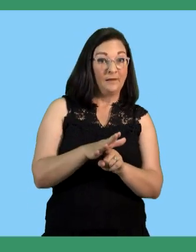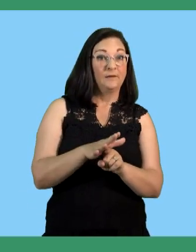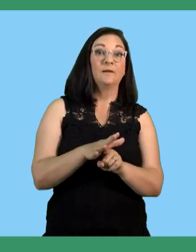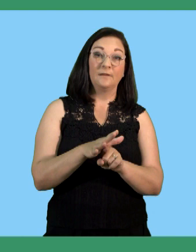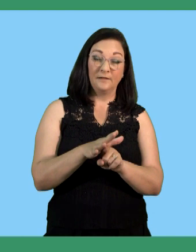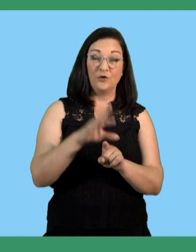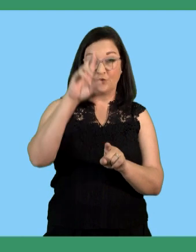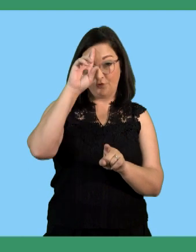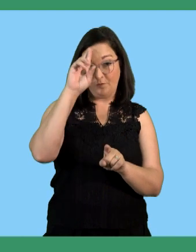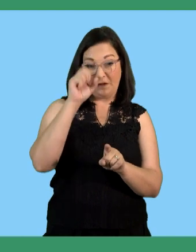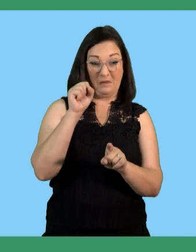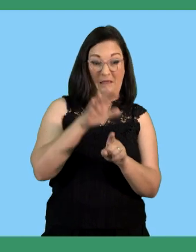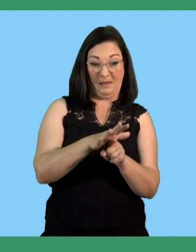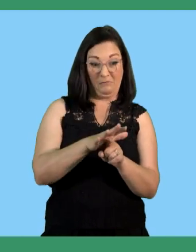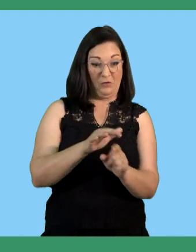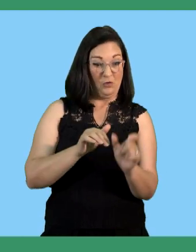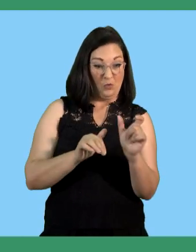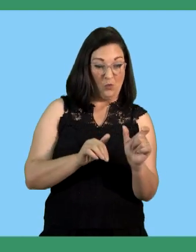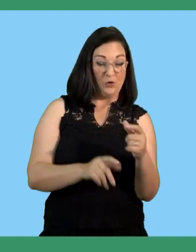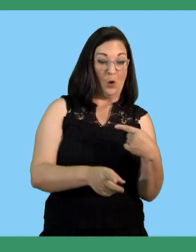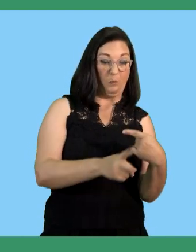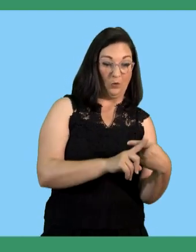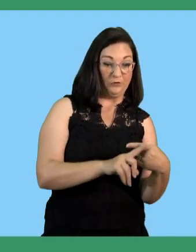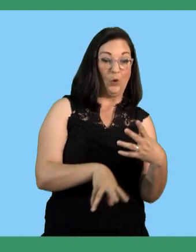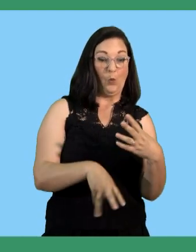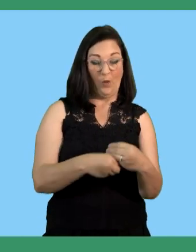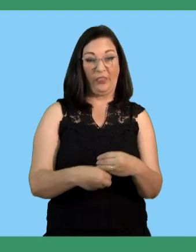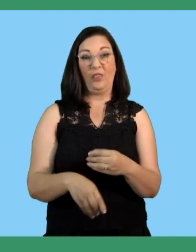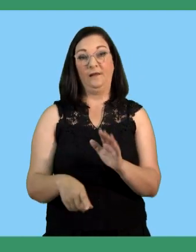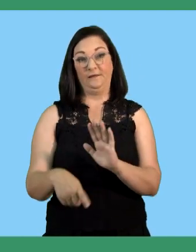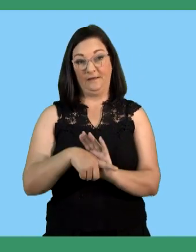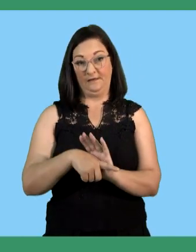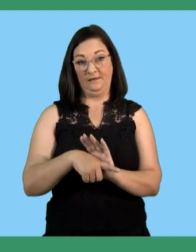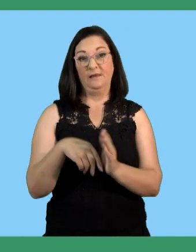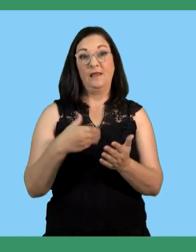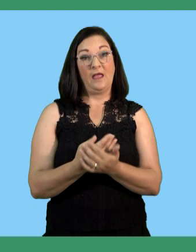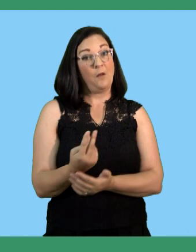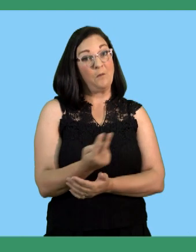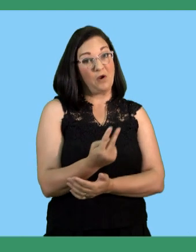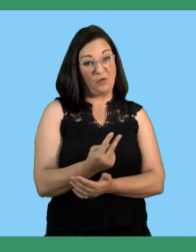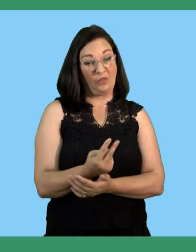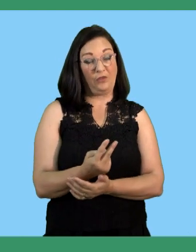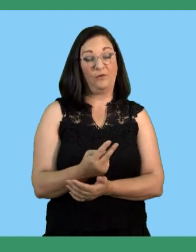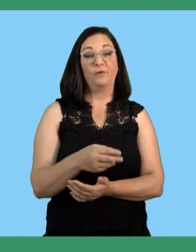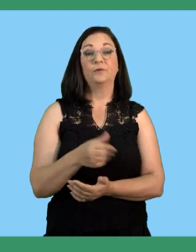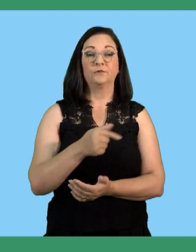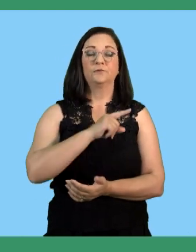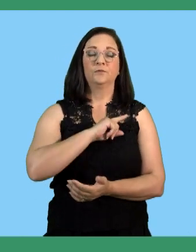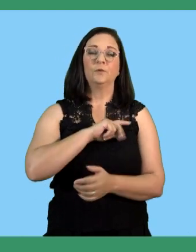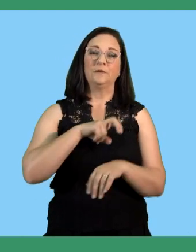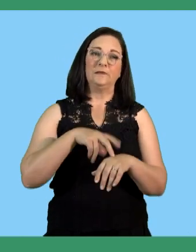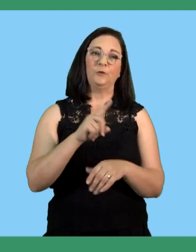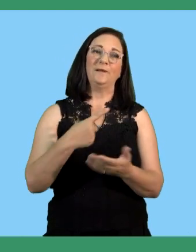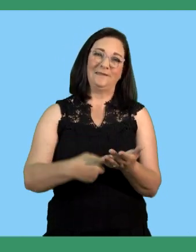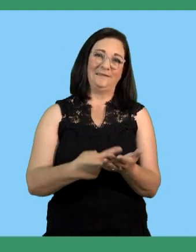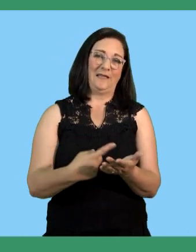impact, it refers to the positives or advantages and or negatives or disadvantages of the act on the